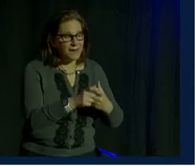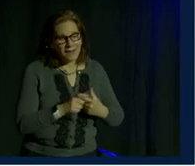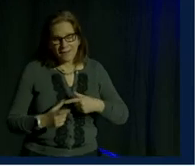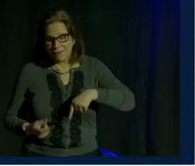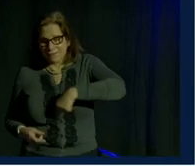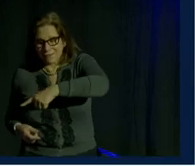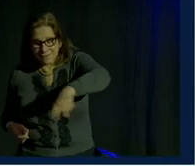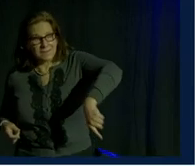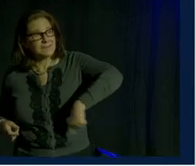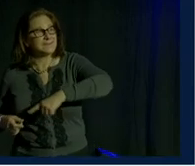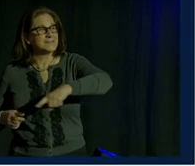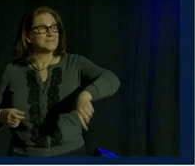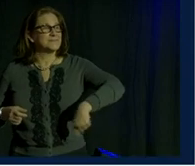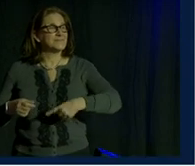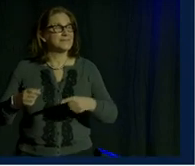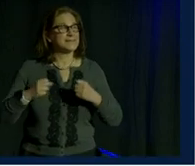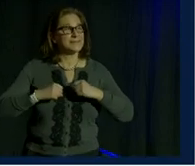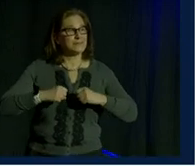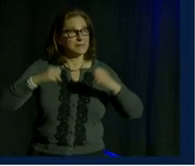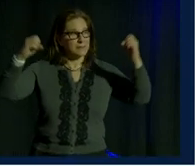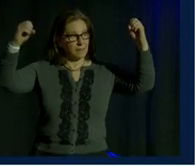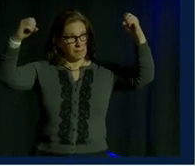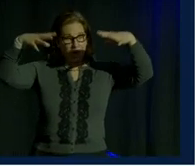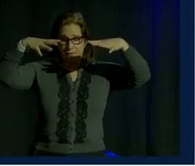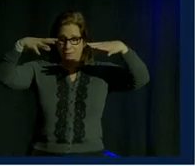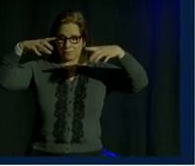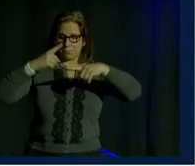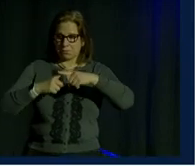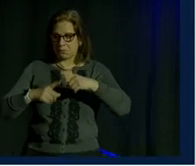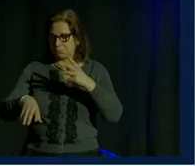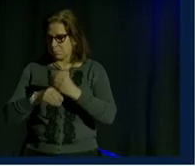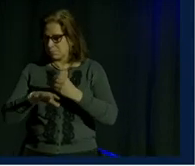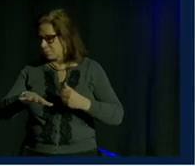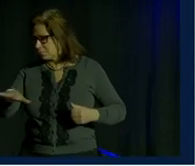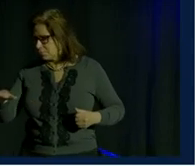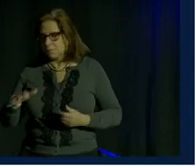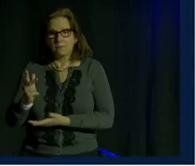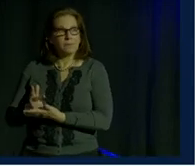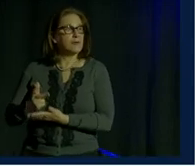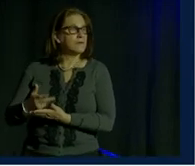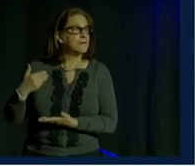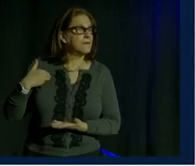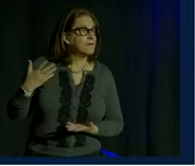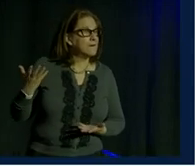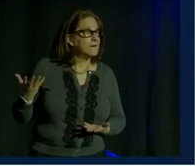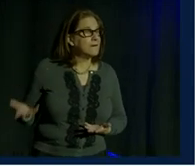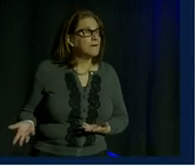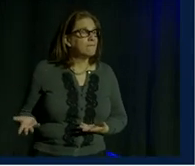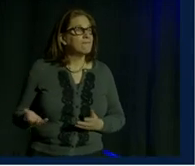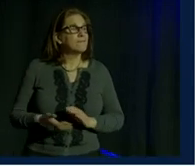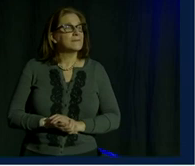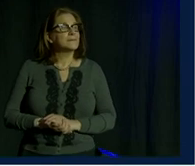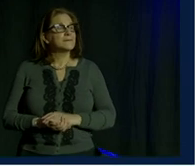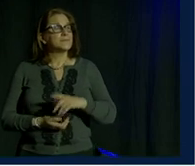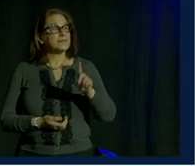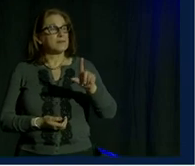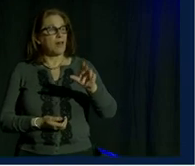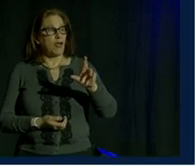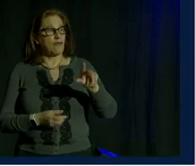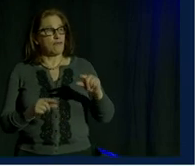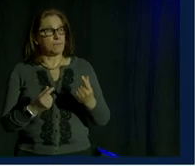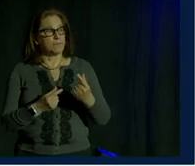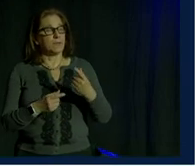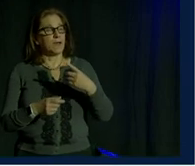security, lighting, and supplemental parking. DPR has been working with the DLR Group, Ketchum Elementary School, and